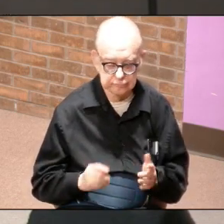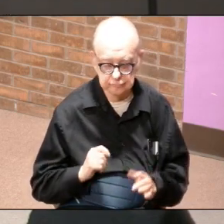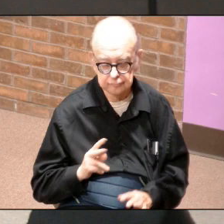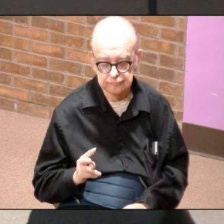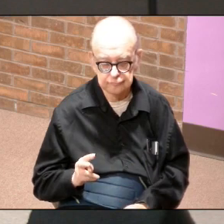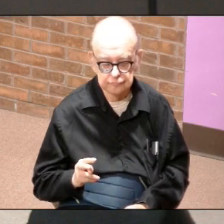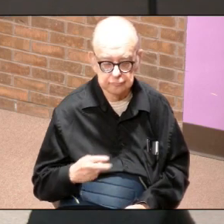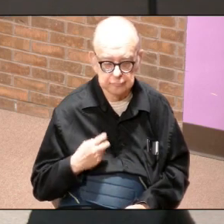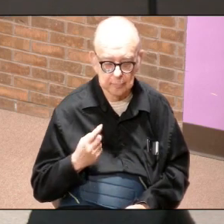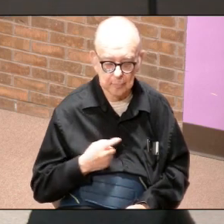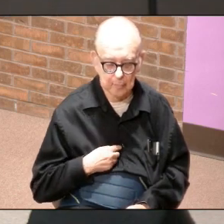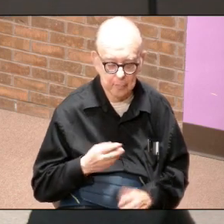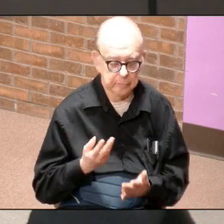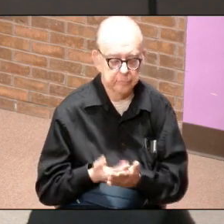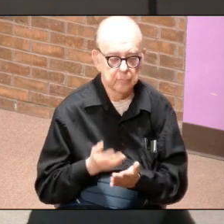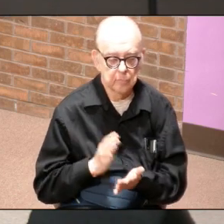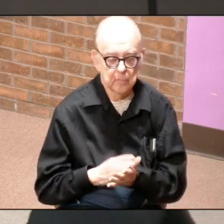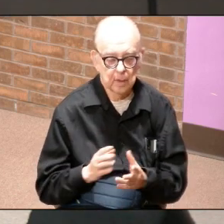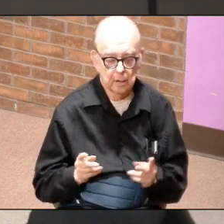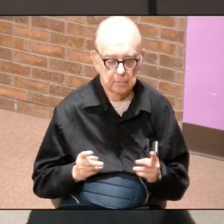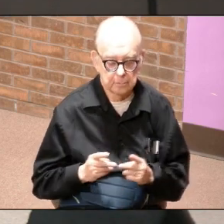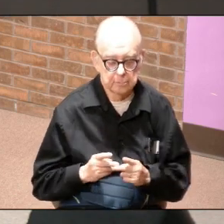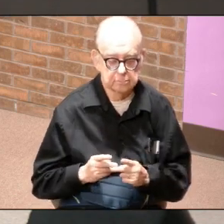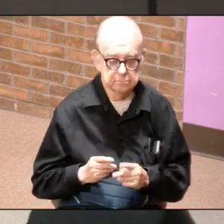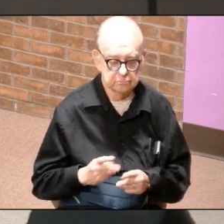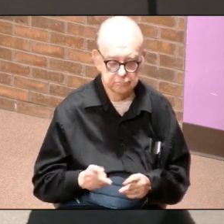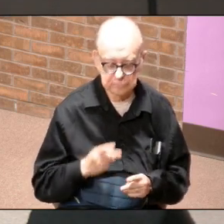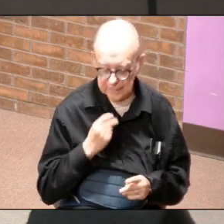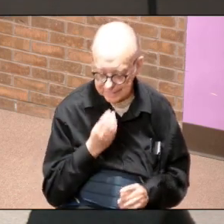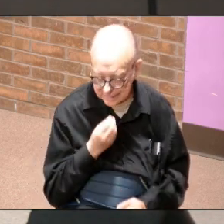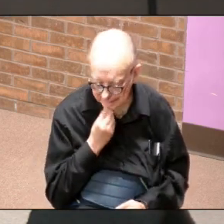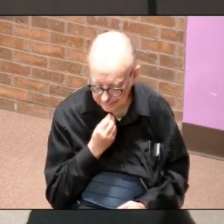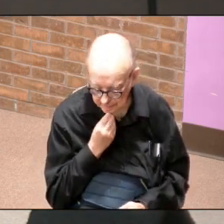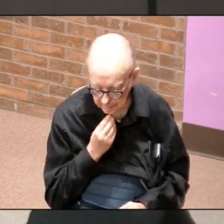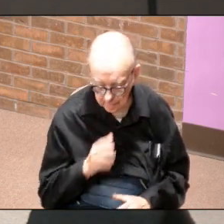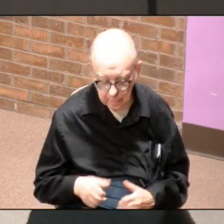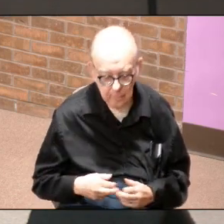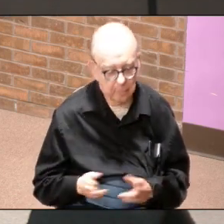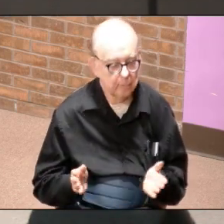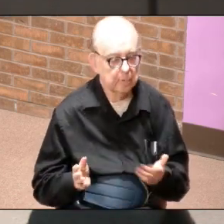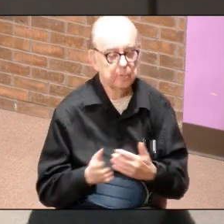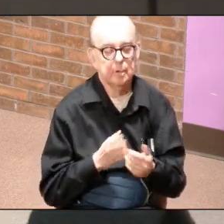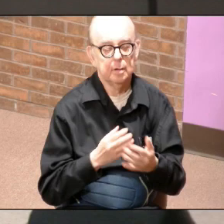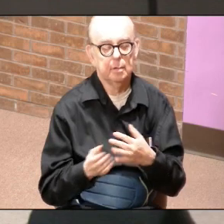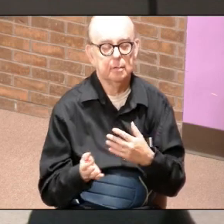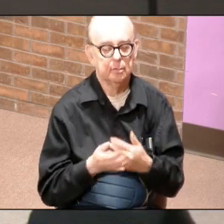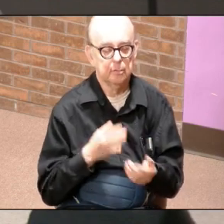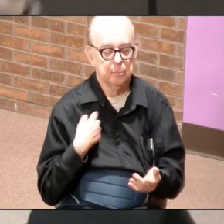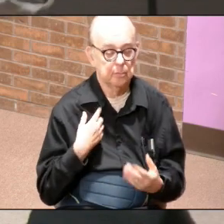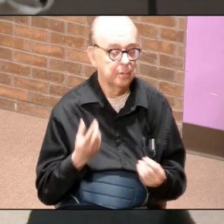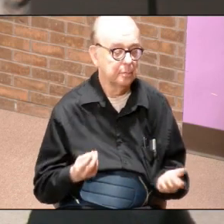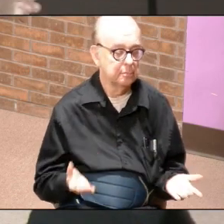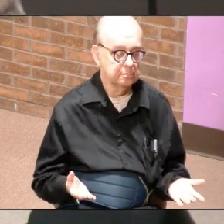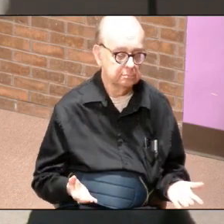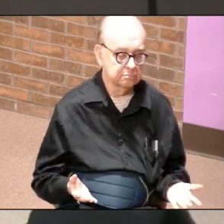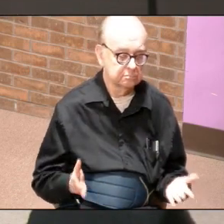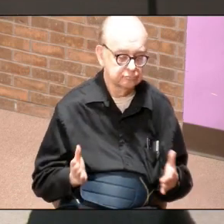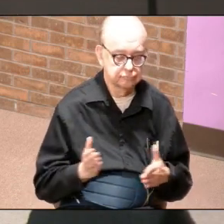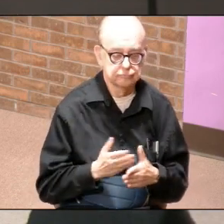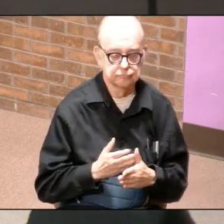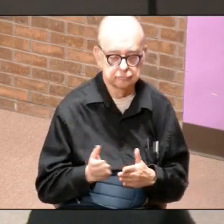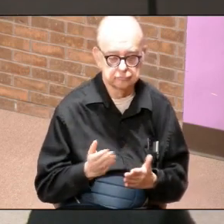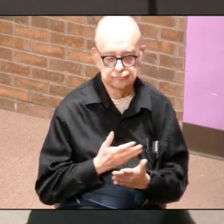TVs, we've got a kitchen area, we've got a place to eat, there's a living room, whatever. And what do? We